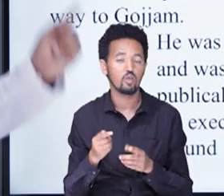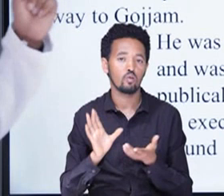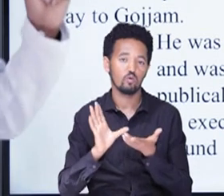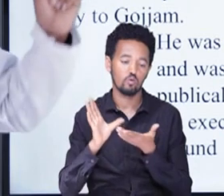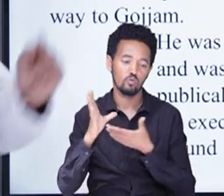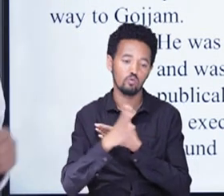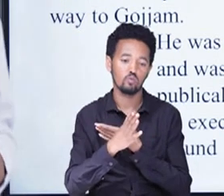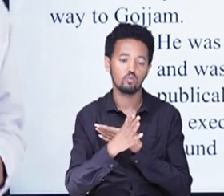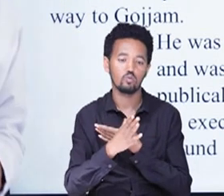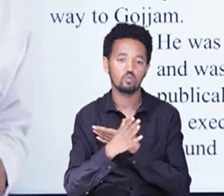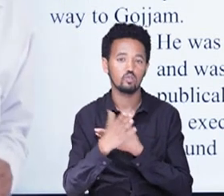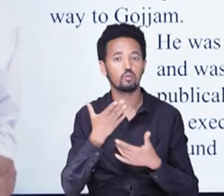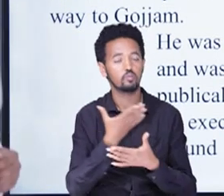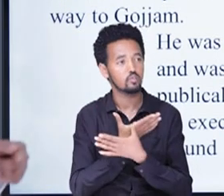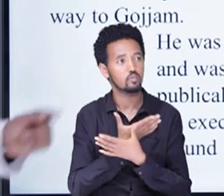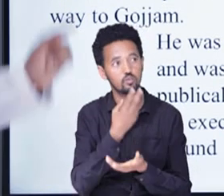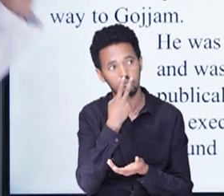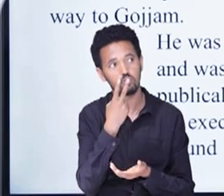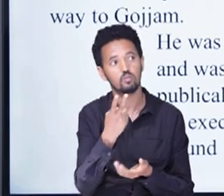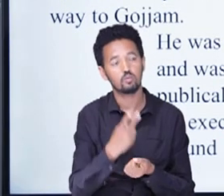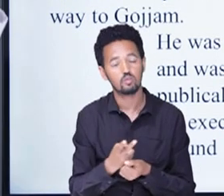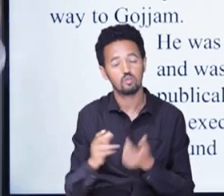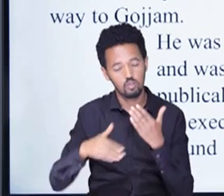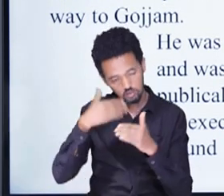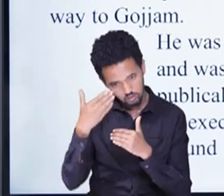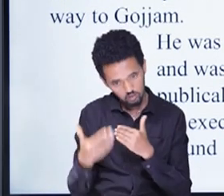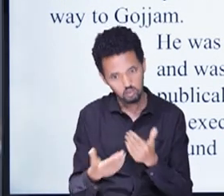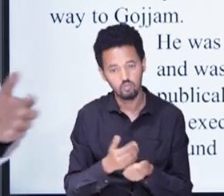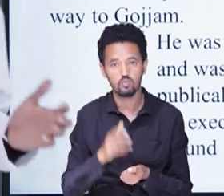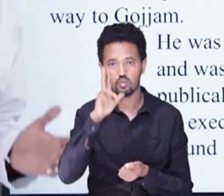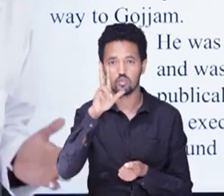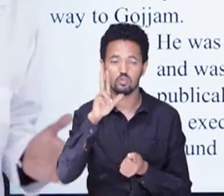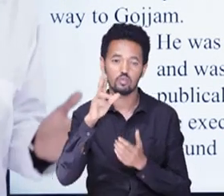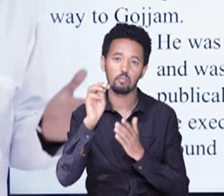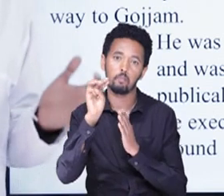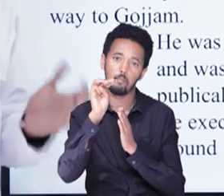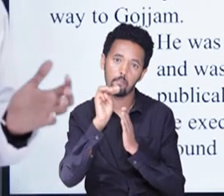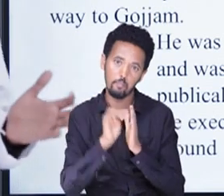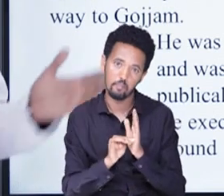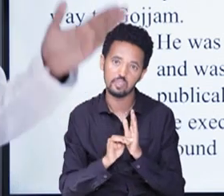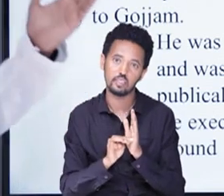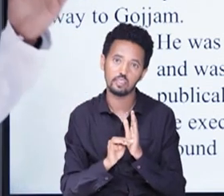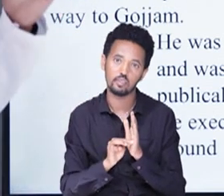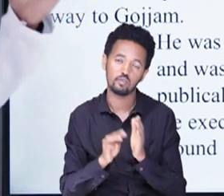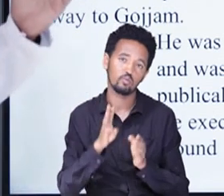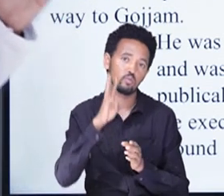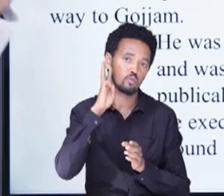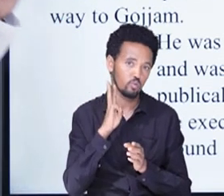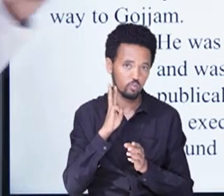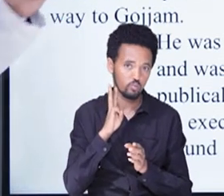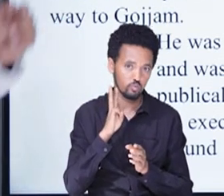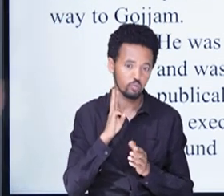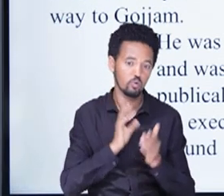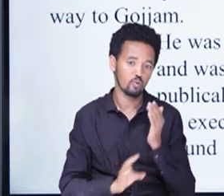Gojam and Addis Ababa invaded his district. Then, after 3 months of fighting, he was surrendered and